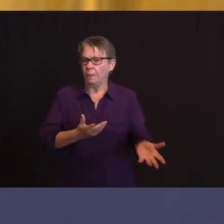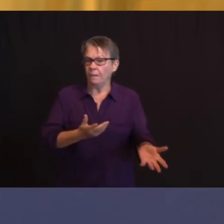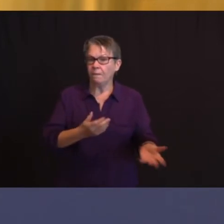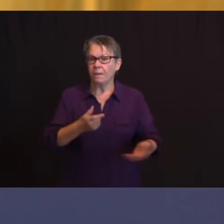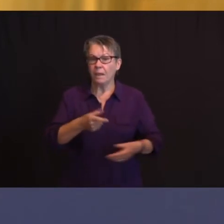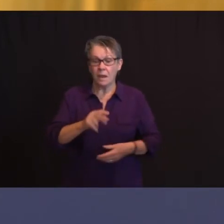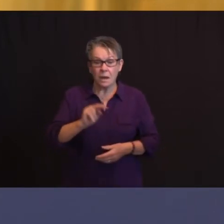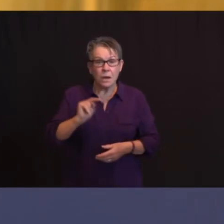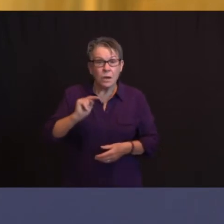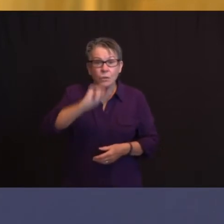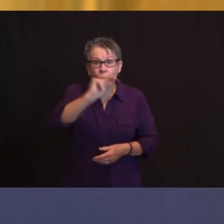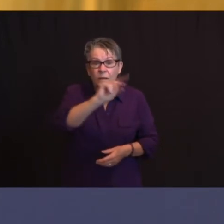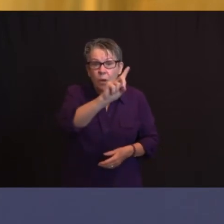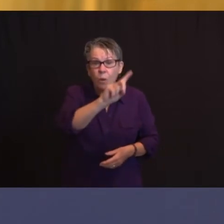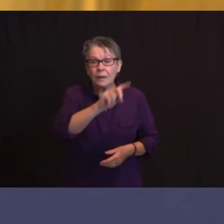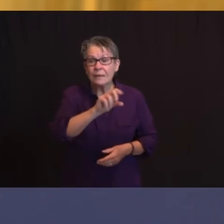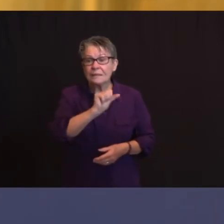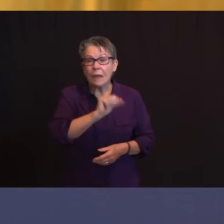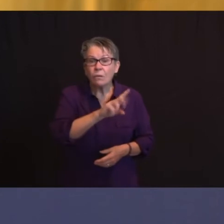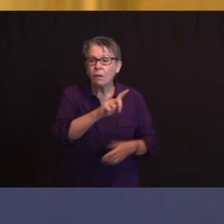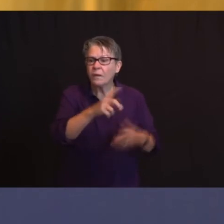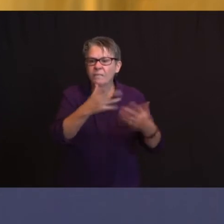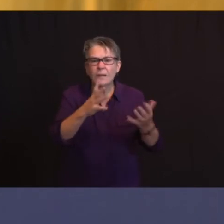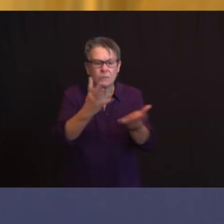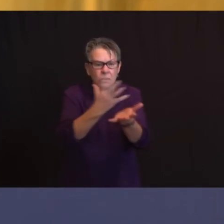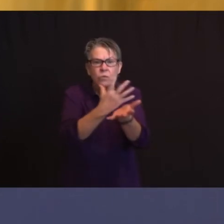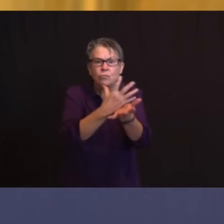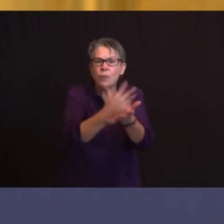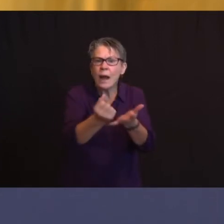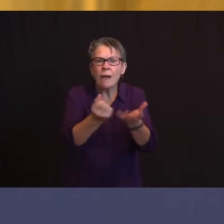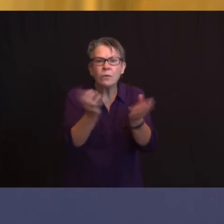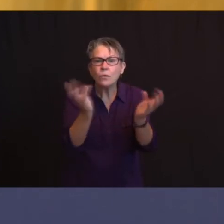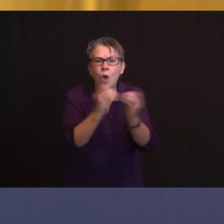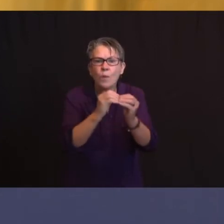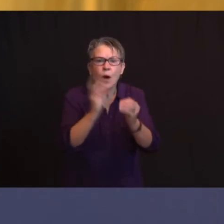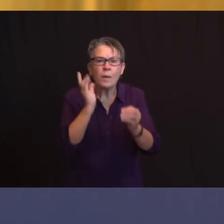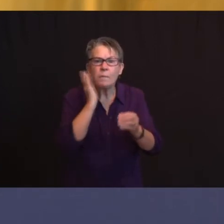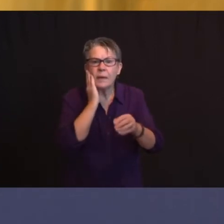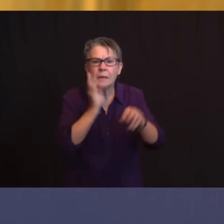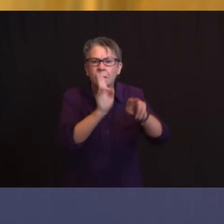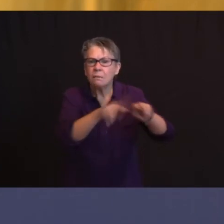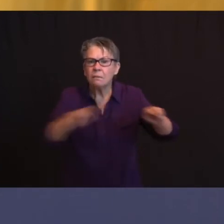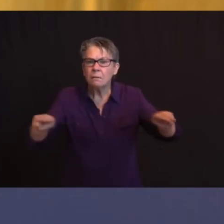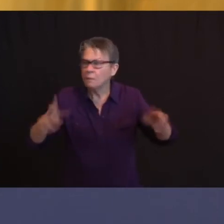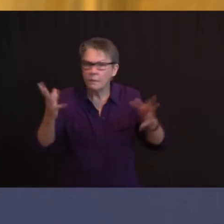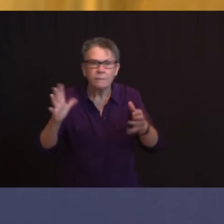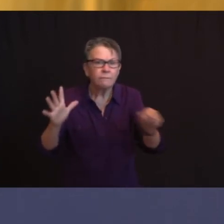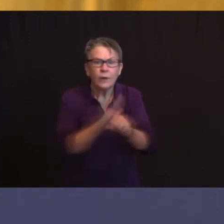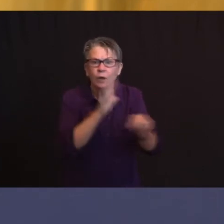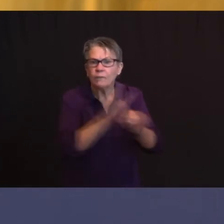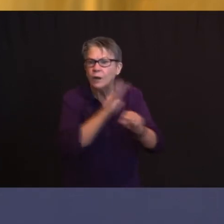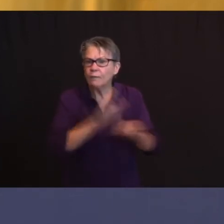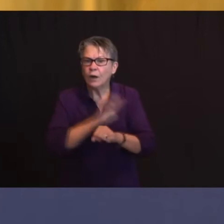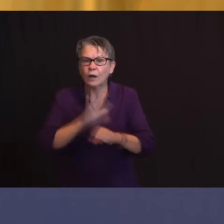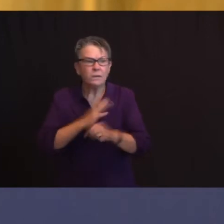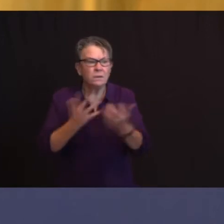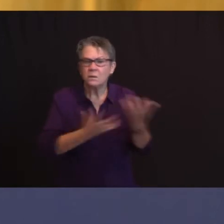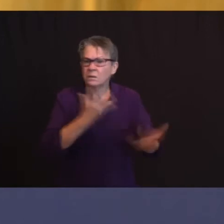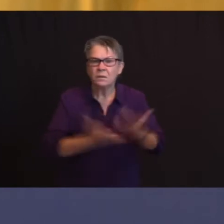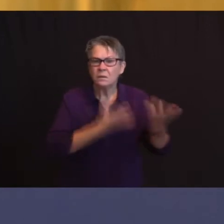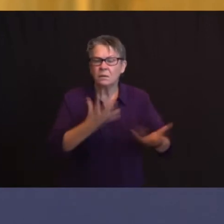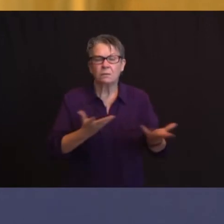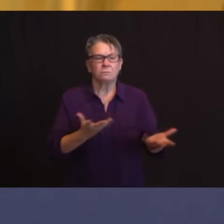workers. That to me, I think, is our biggest, if I may say, our biggest prospective challenge. Pat, are you going to show up in my living